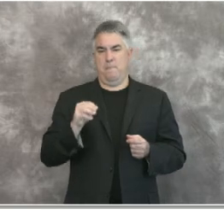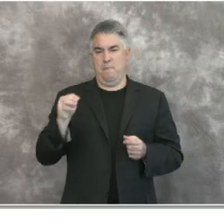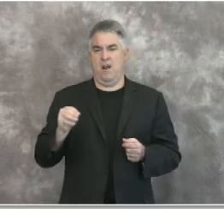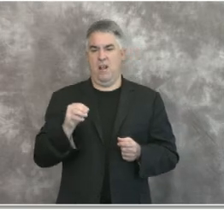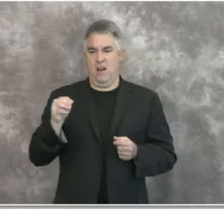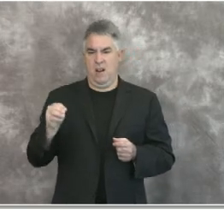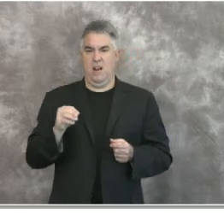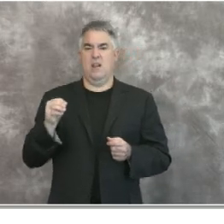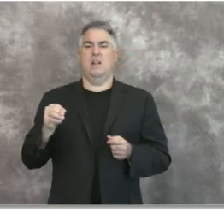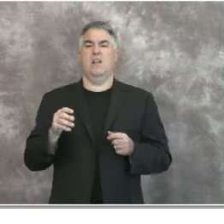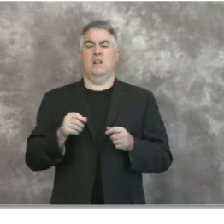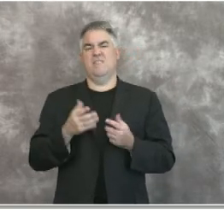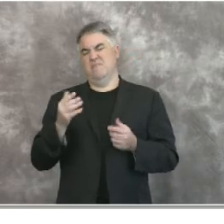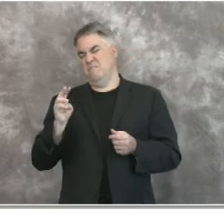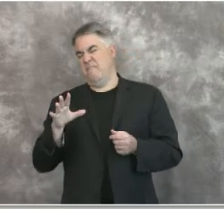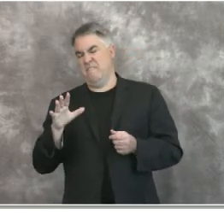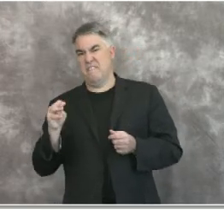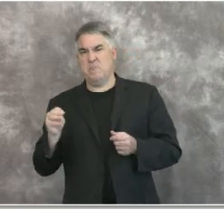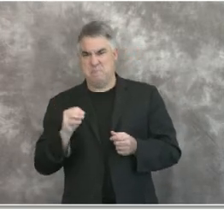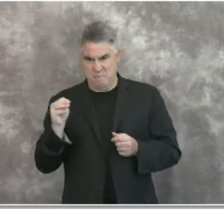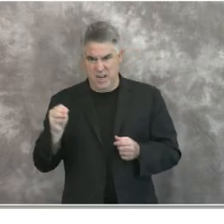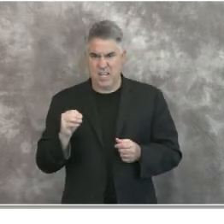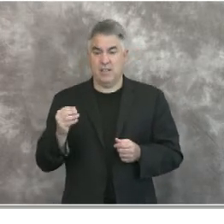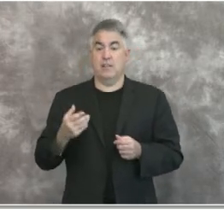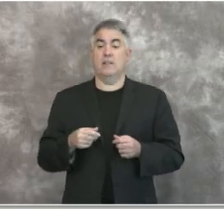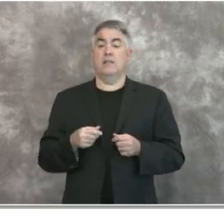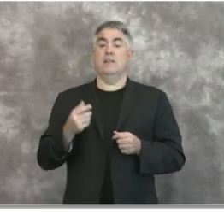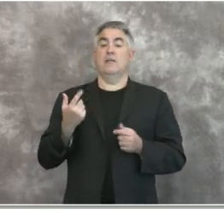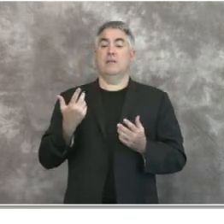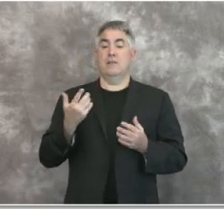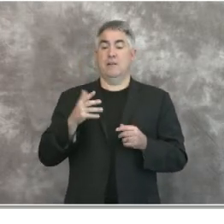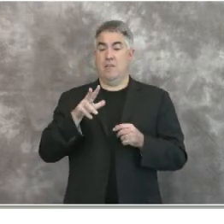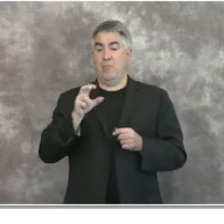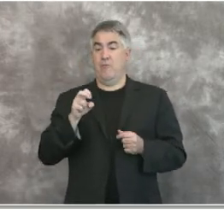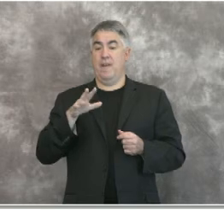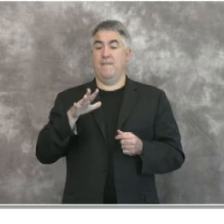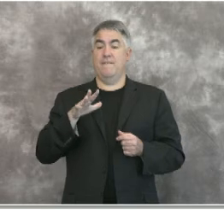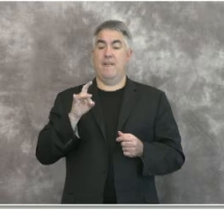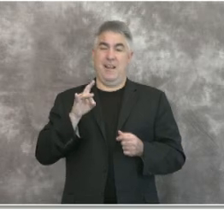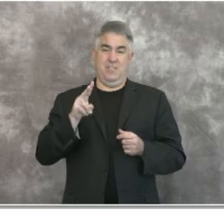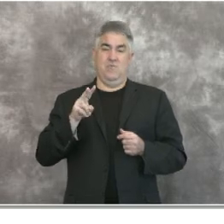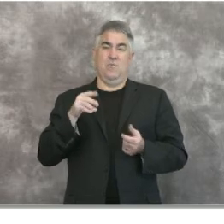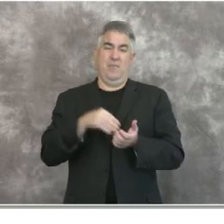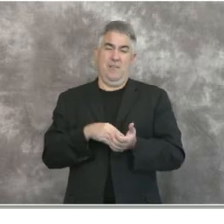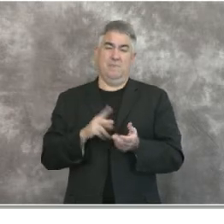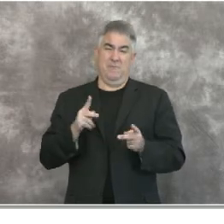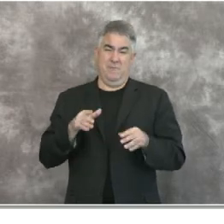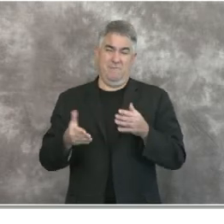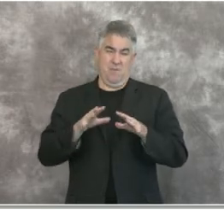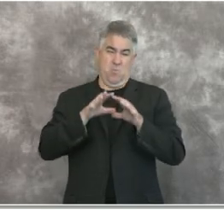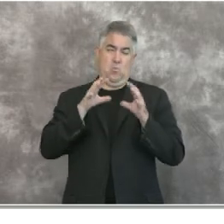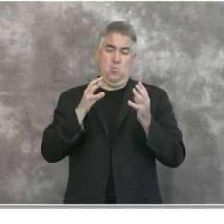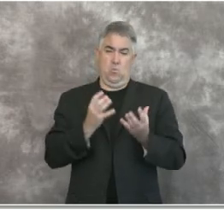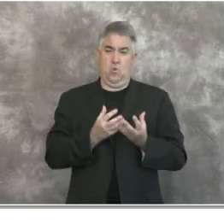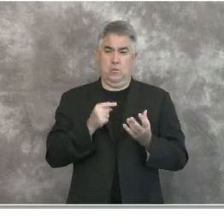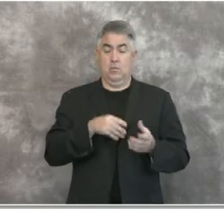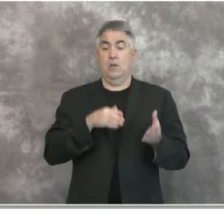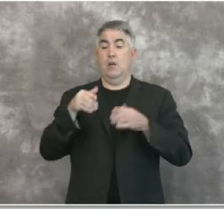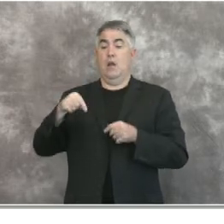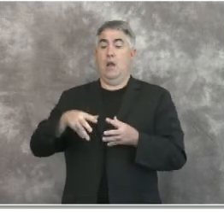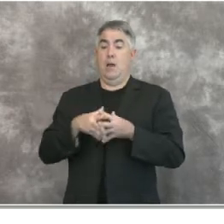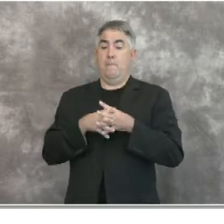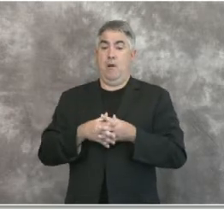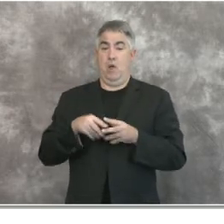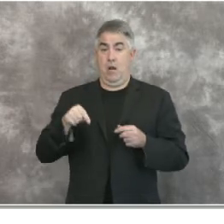6.5 million positive cases, including over 382,000 deaths. Nationwide, the United States is